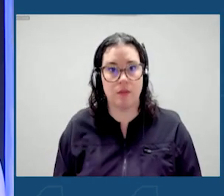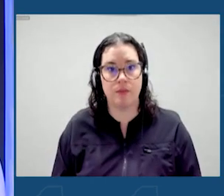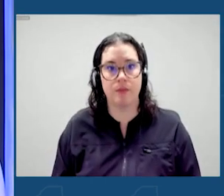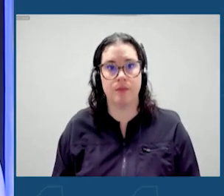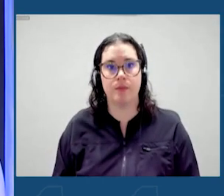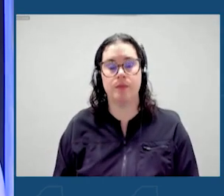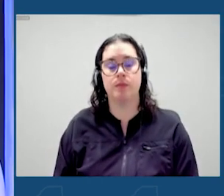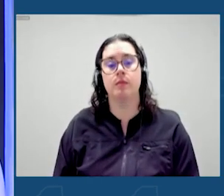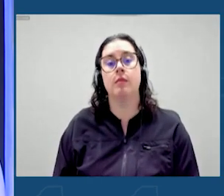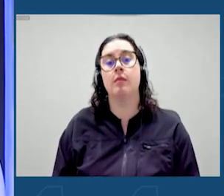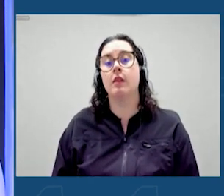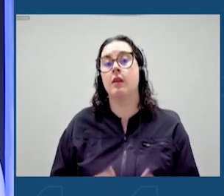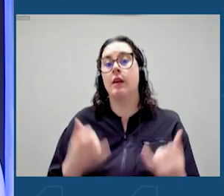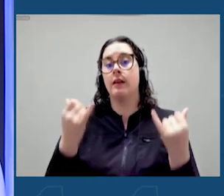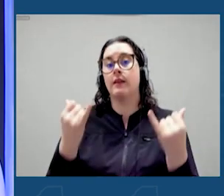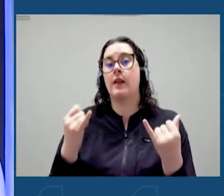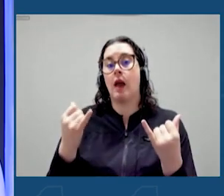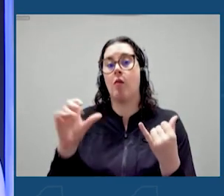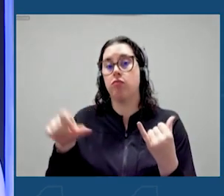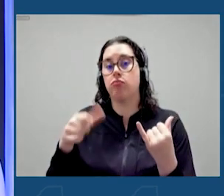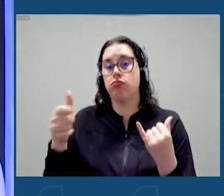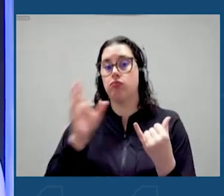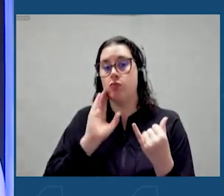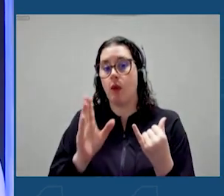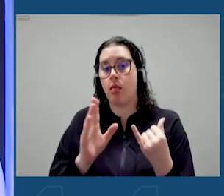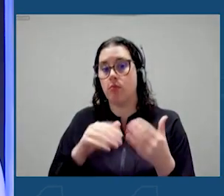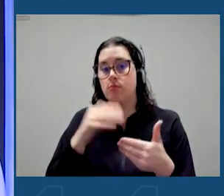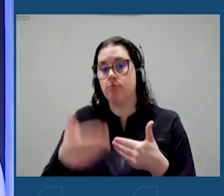And then we must do something else.